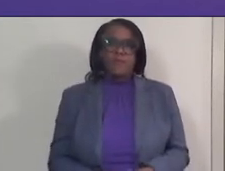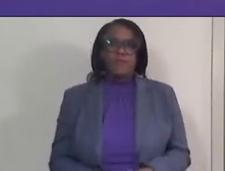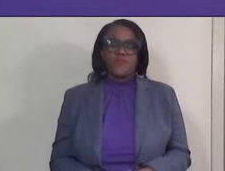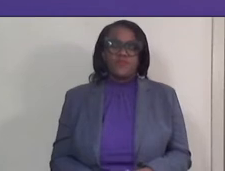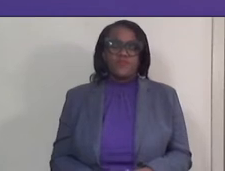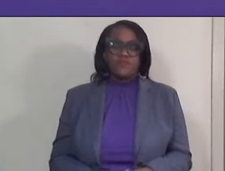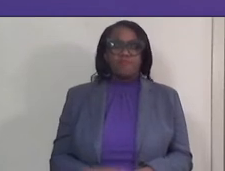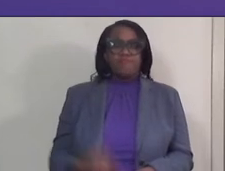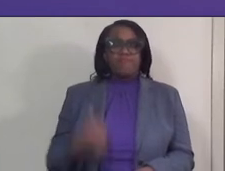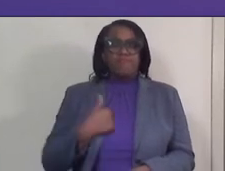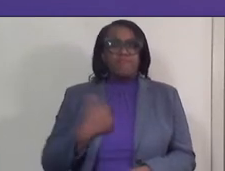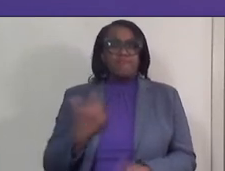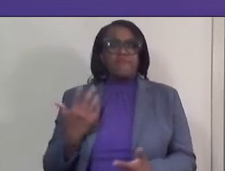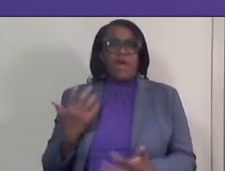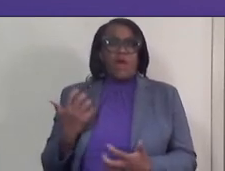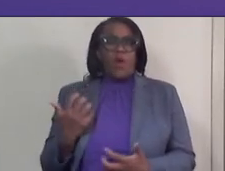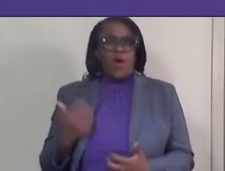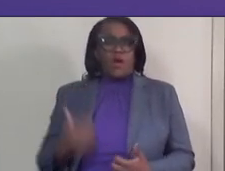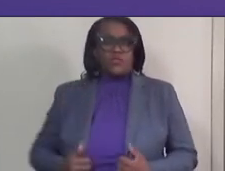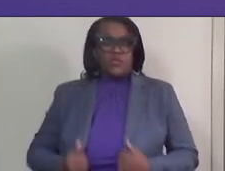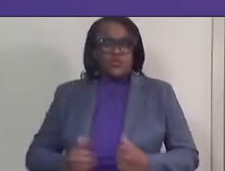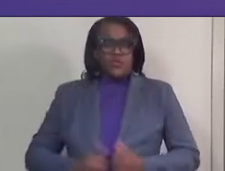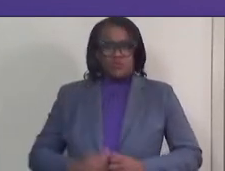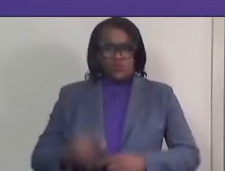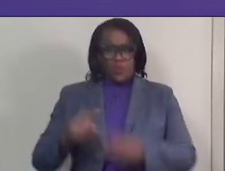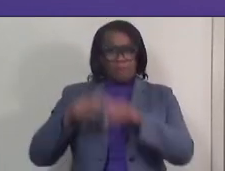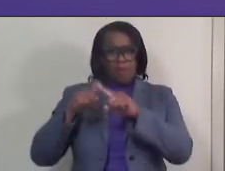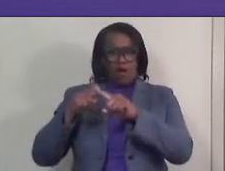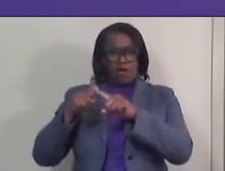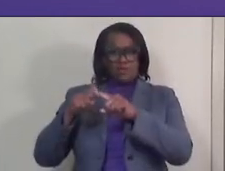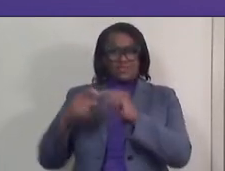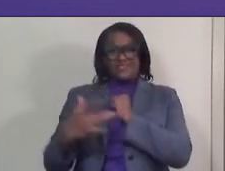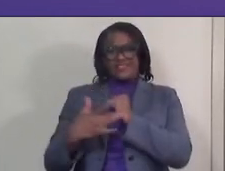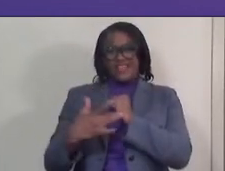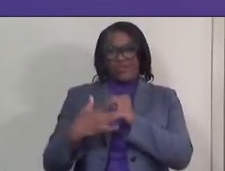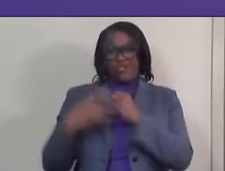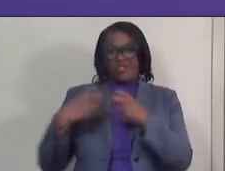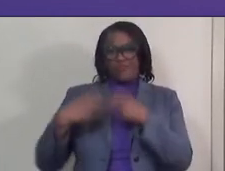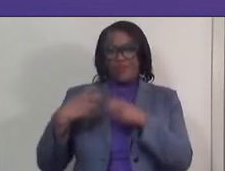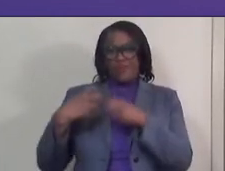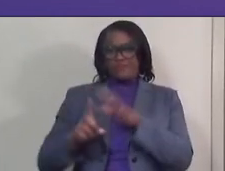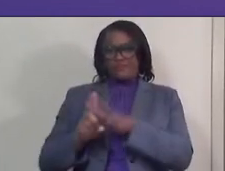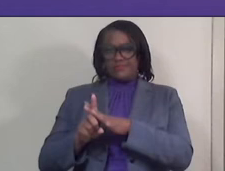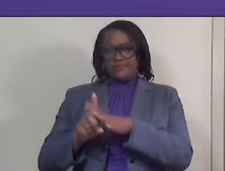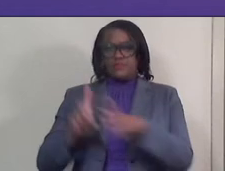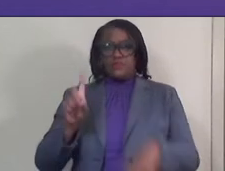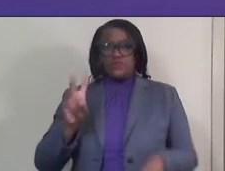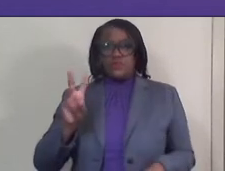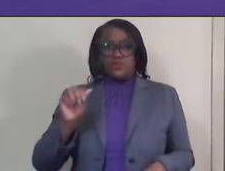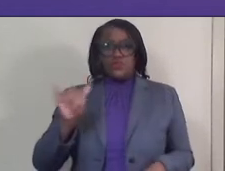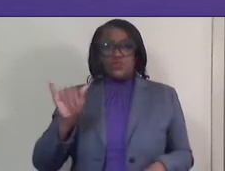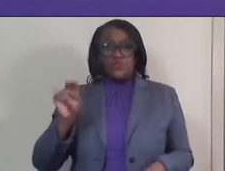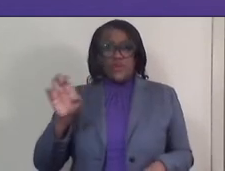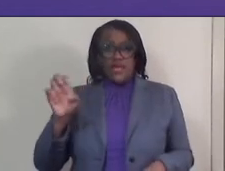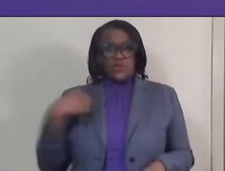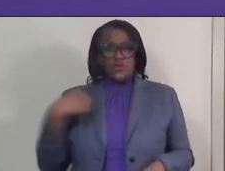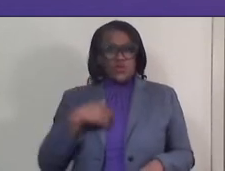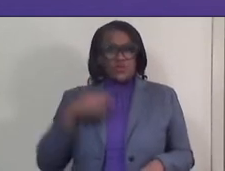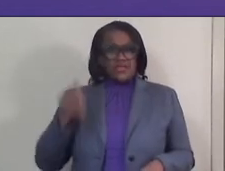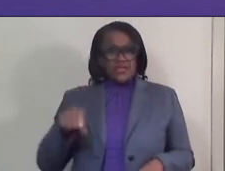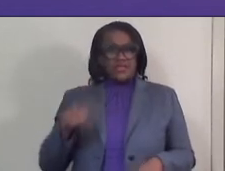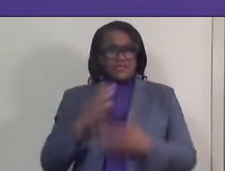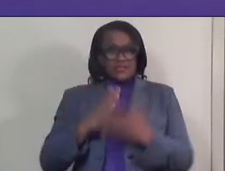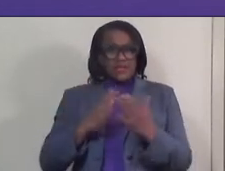I want to just take a pause for a technical issue. Dwayne, we need some